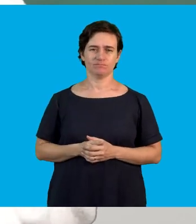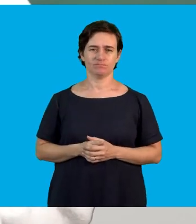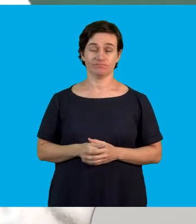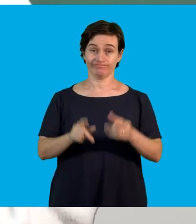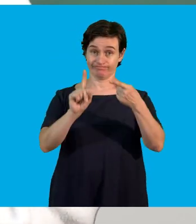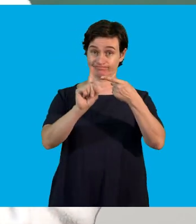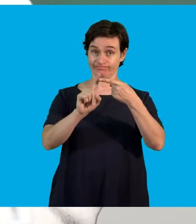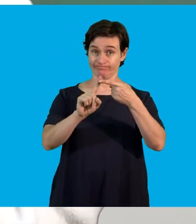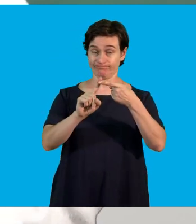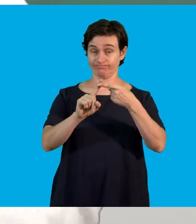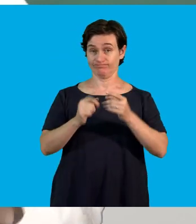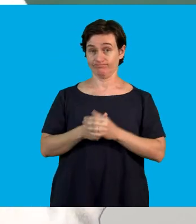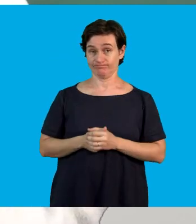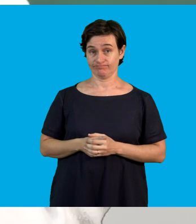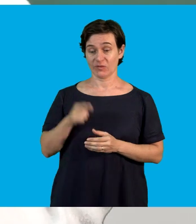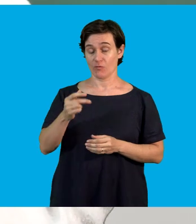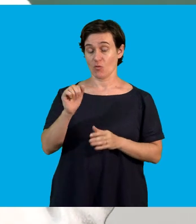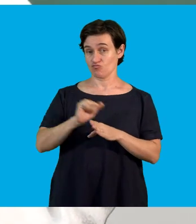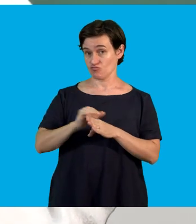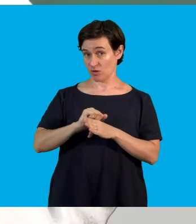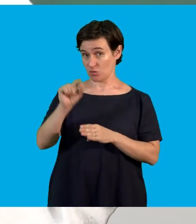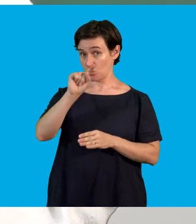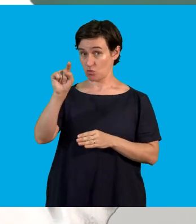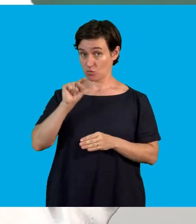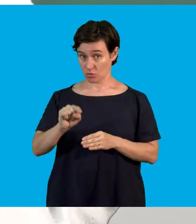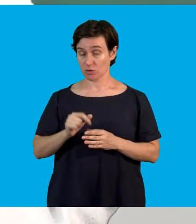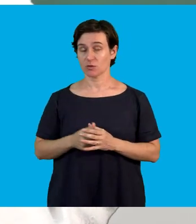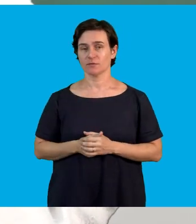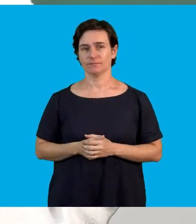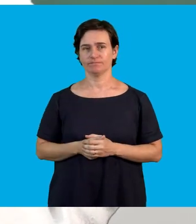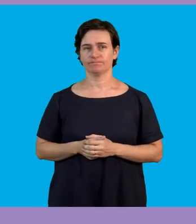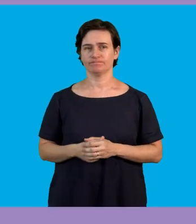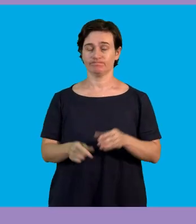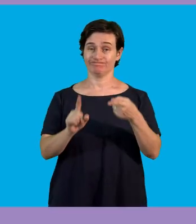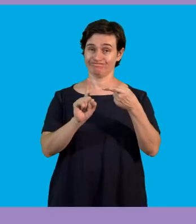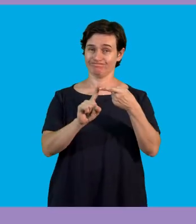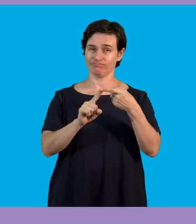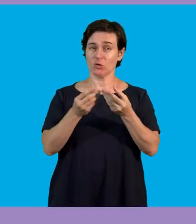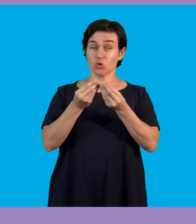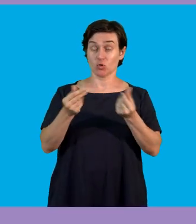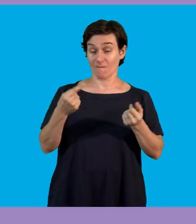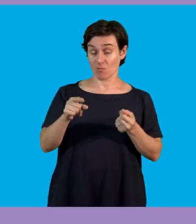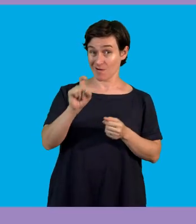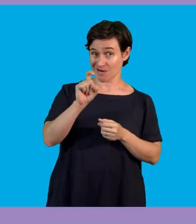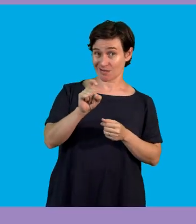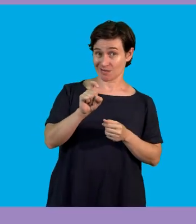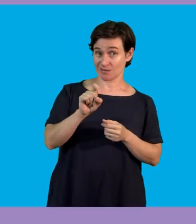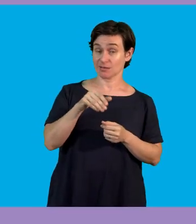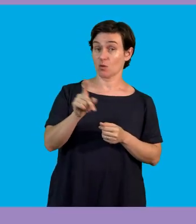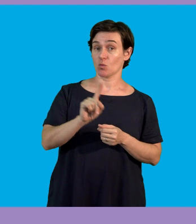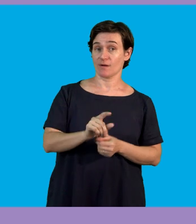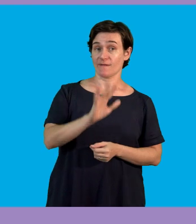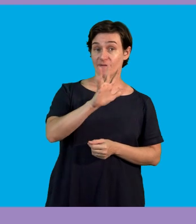Let's look at the first one in our practice, one of our practice questions. The first one